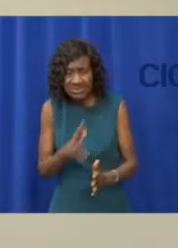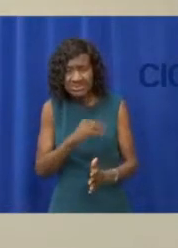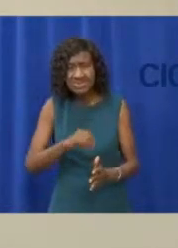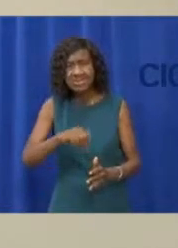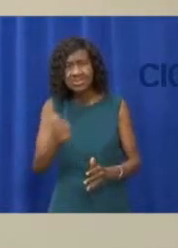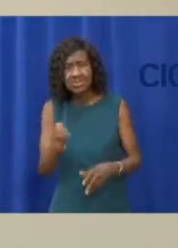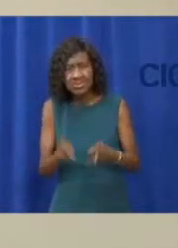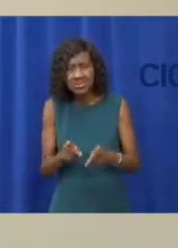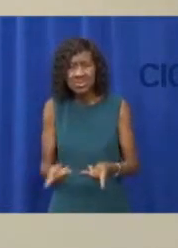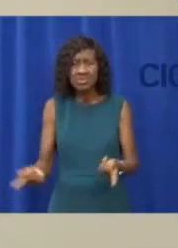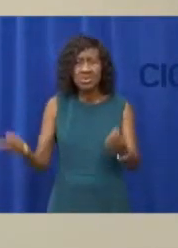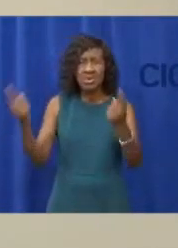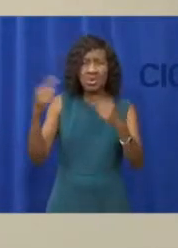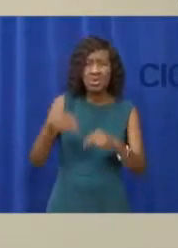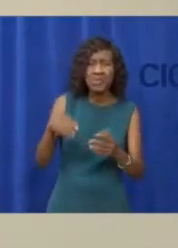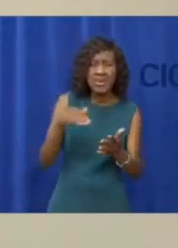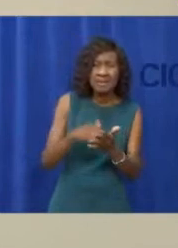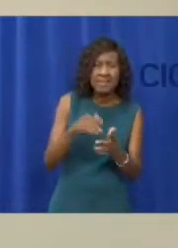Cayman,